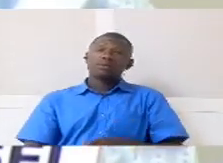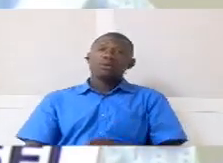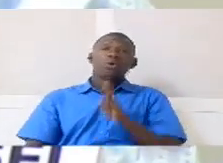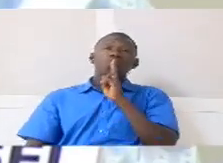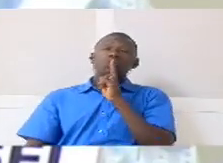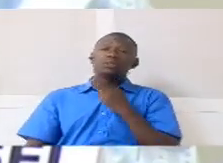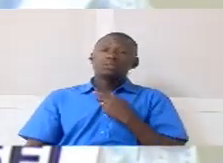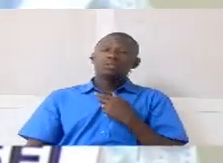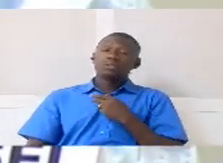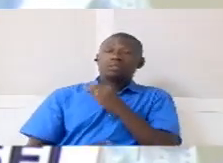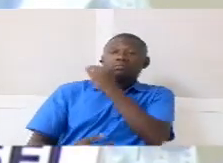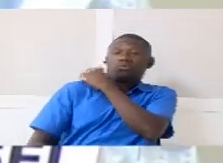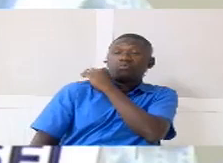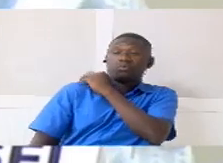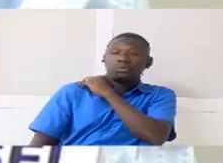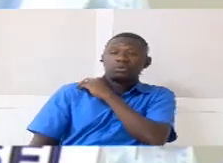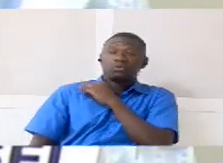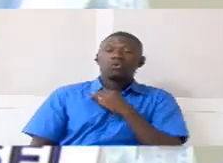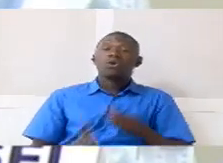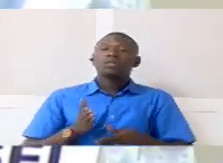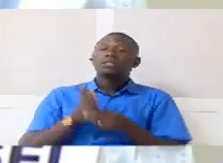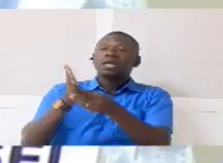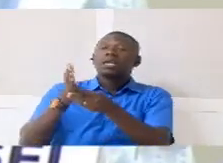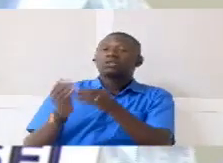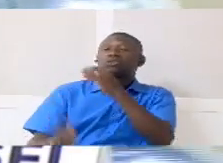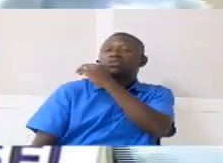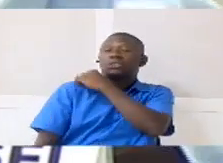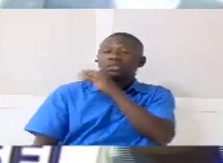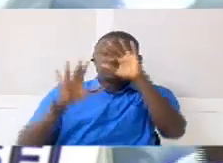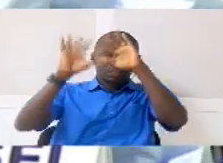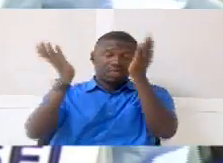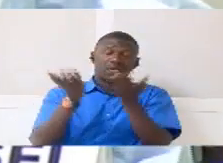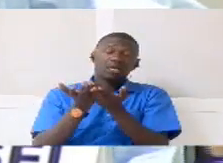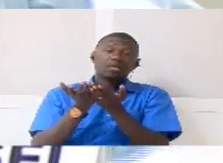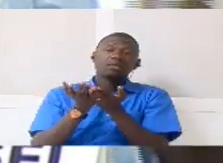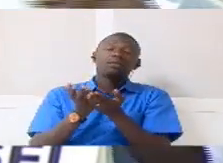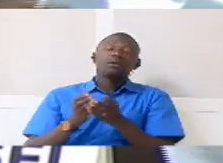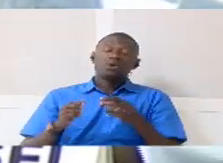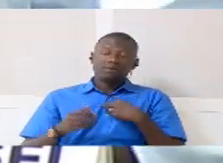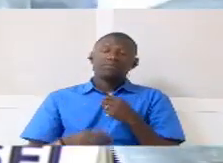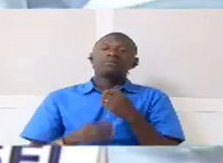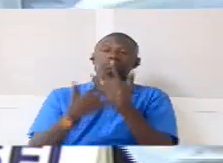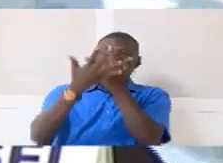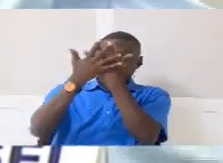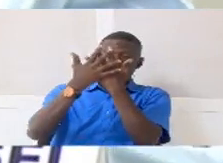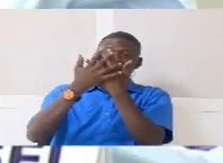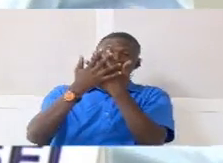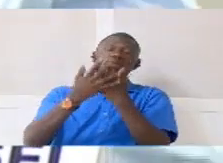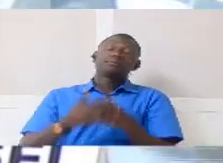who is the Commissioner General or Director General of the prisons. Director General ti kasolu ku bunda